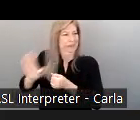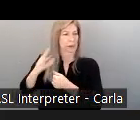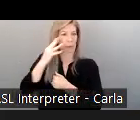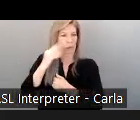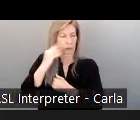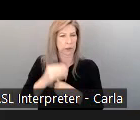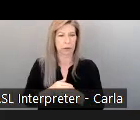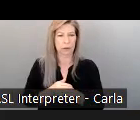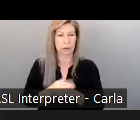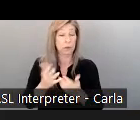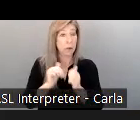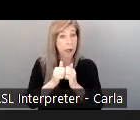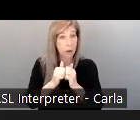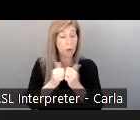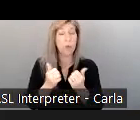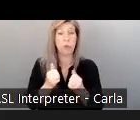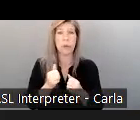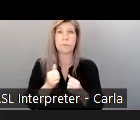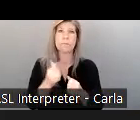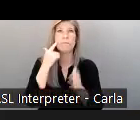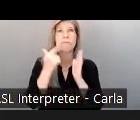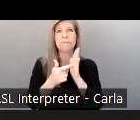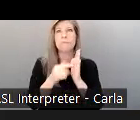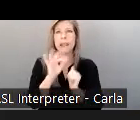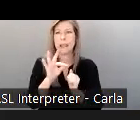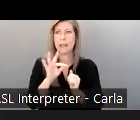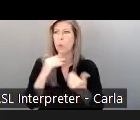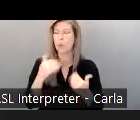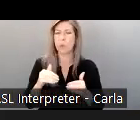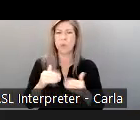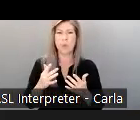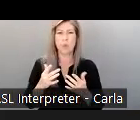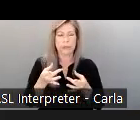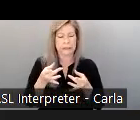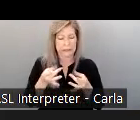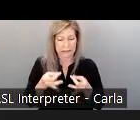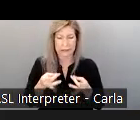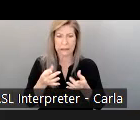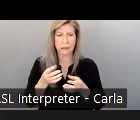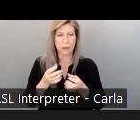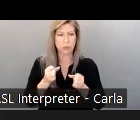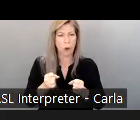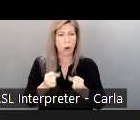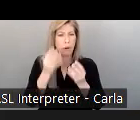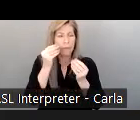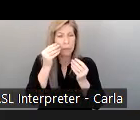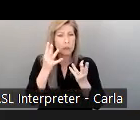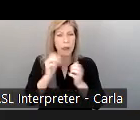you're sharing, really intense information about something, you might do